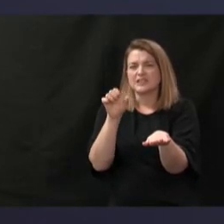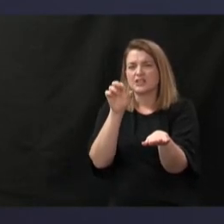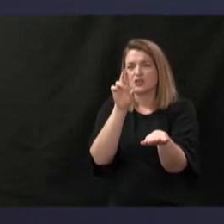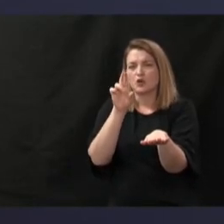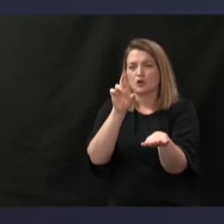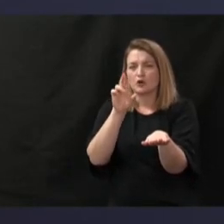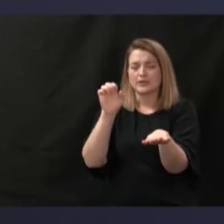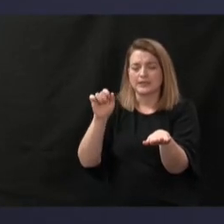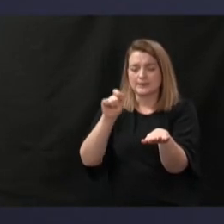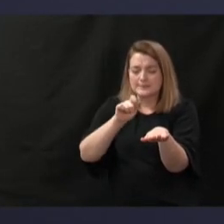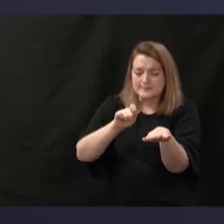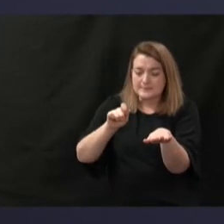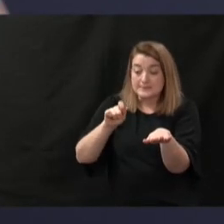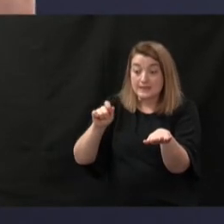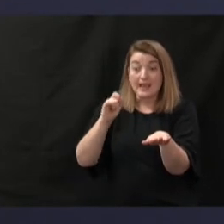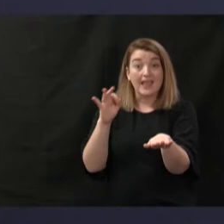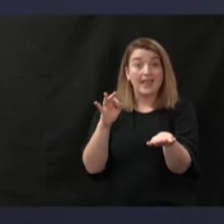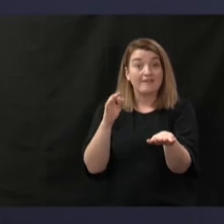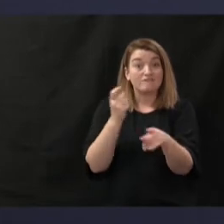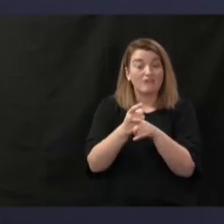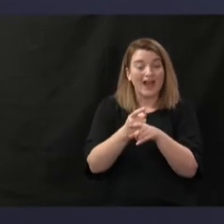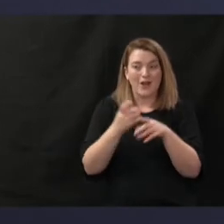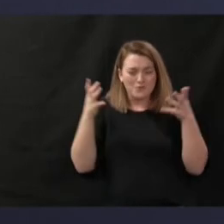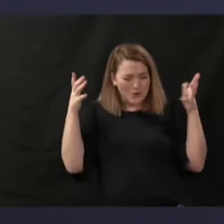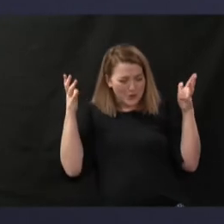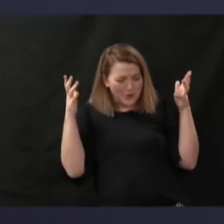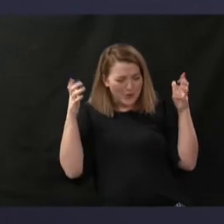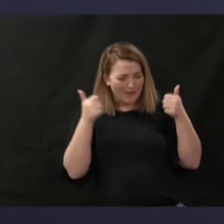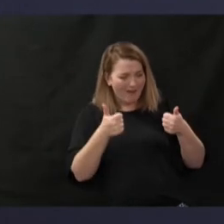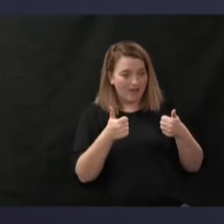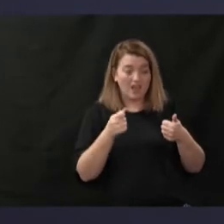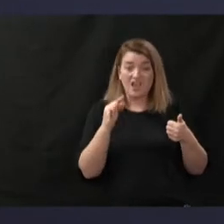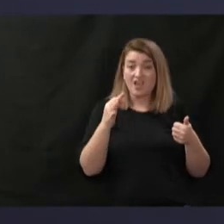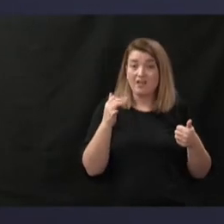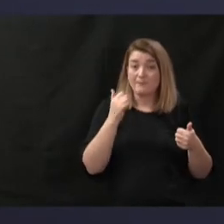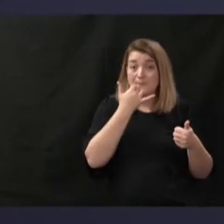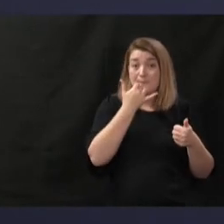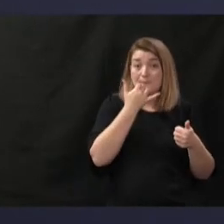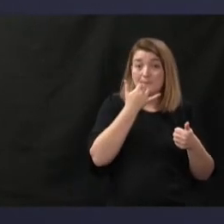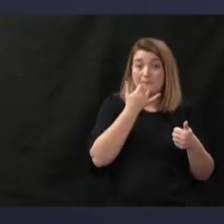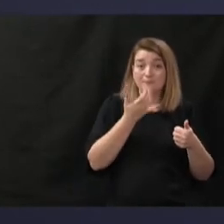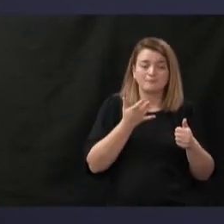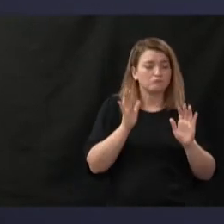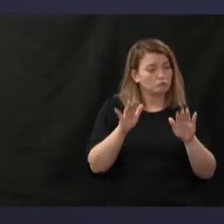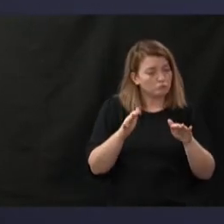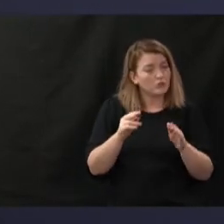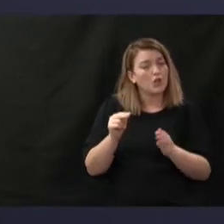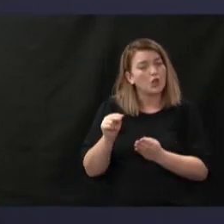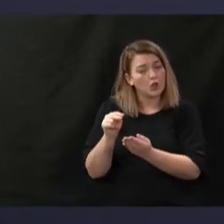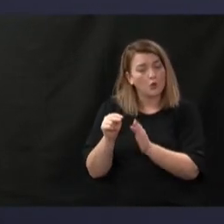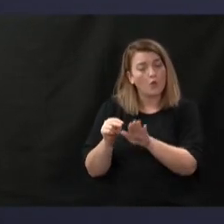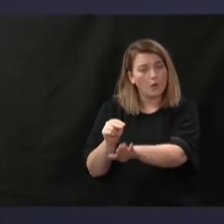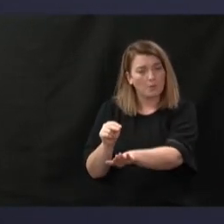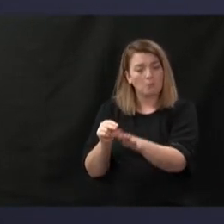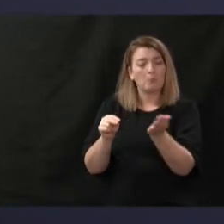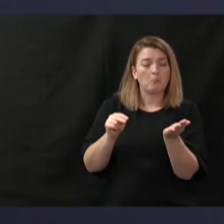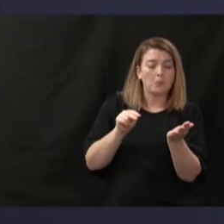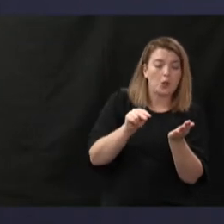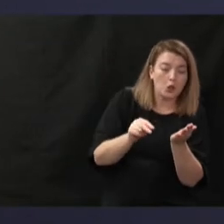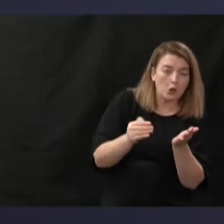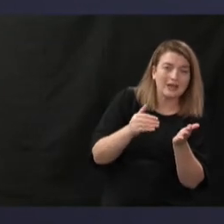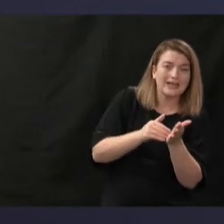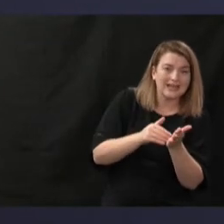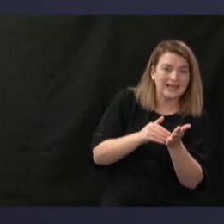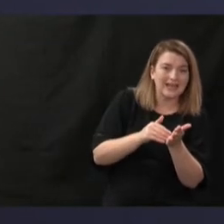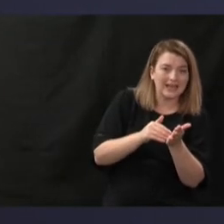W-E-R-E. Now if they got it right, woohoo! And if they missed it, well, let's look at it one more time and write it again and fix